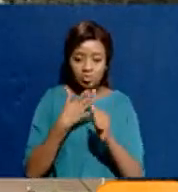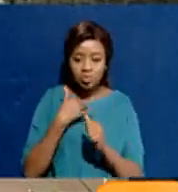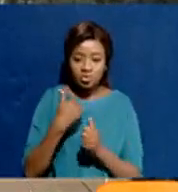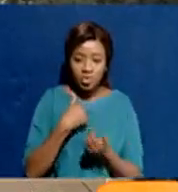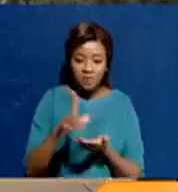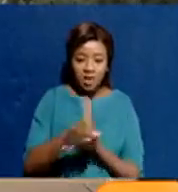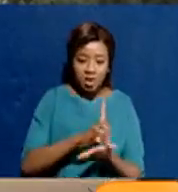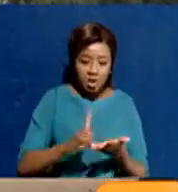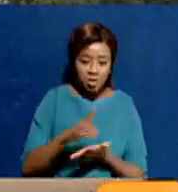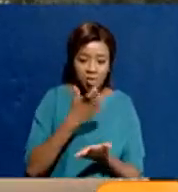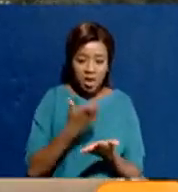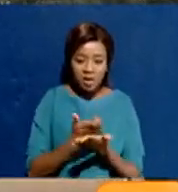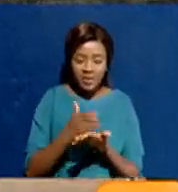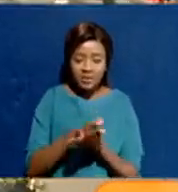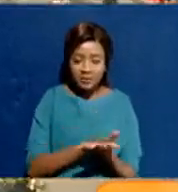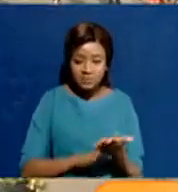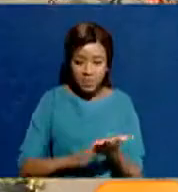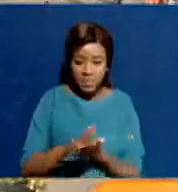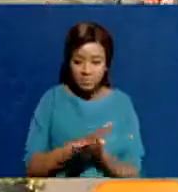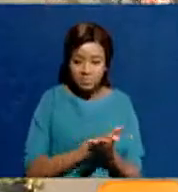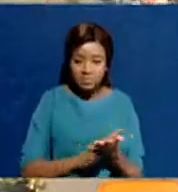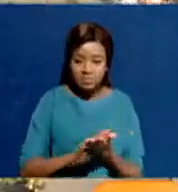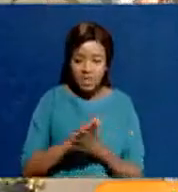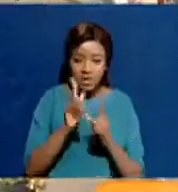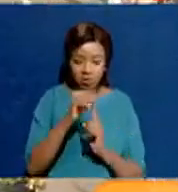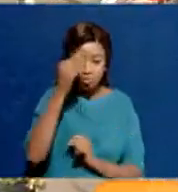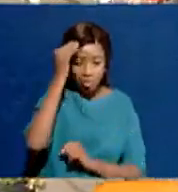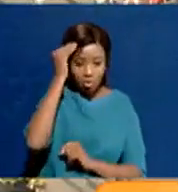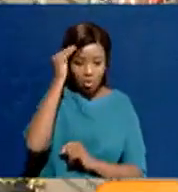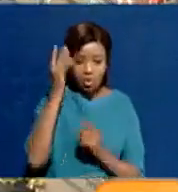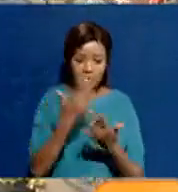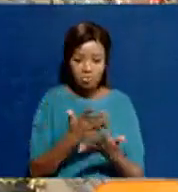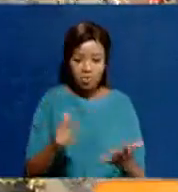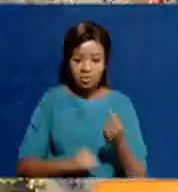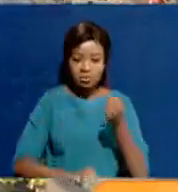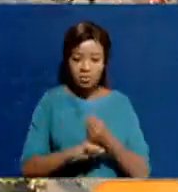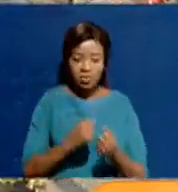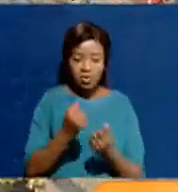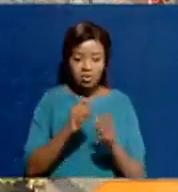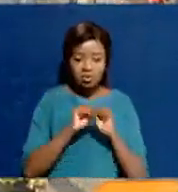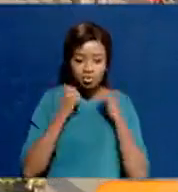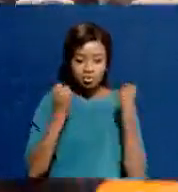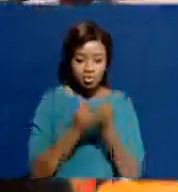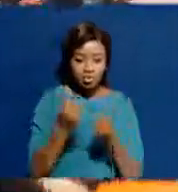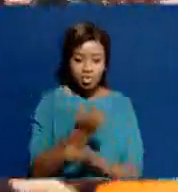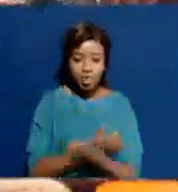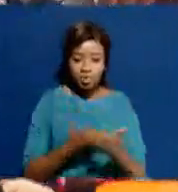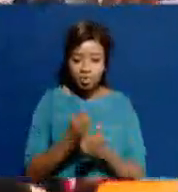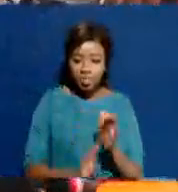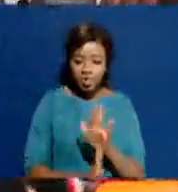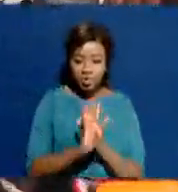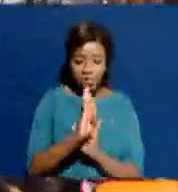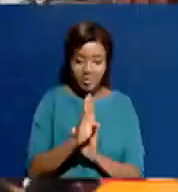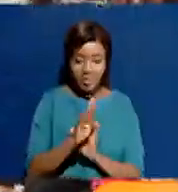local, evidence-based and curate knowledge products that drive socio-economic growth across the continent.